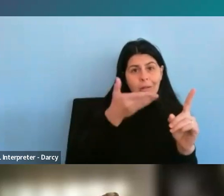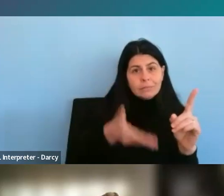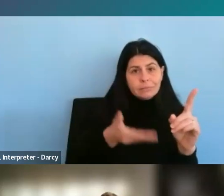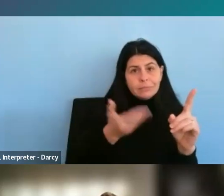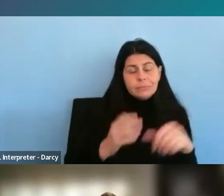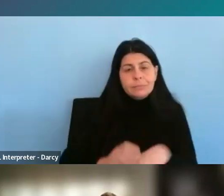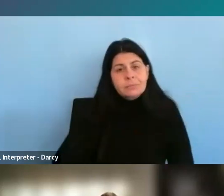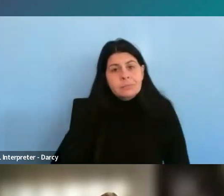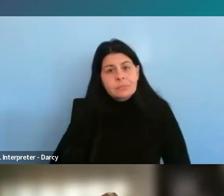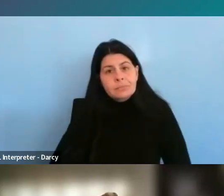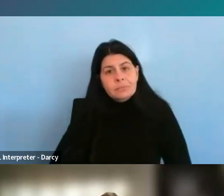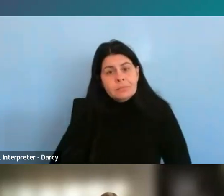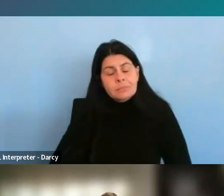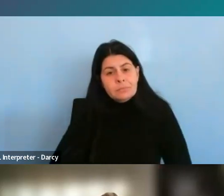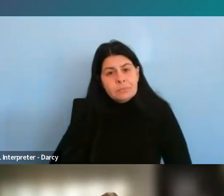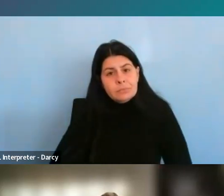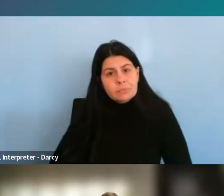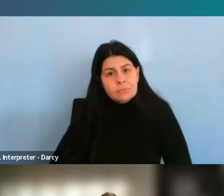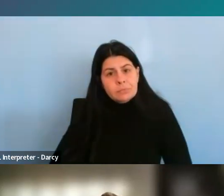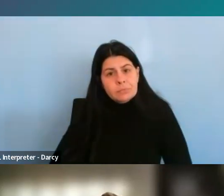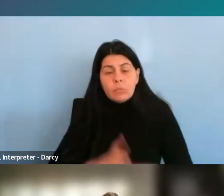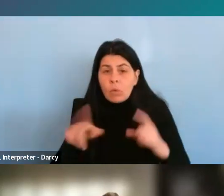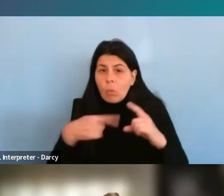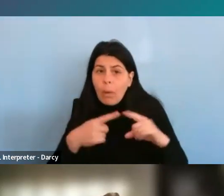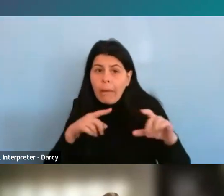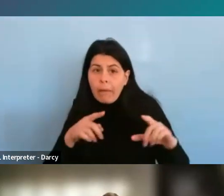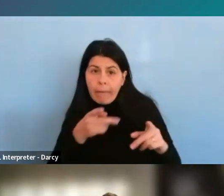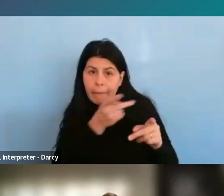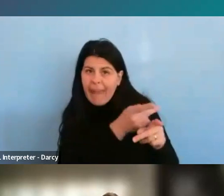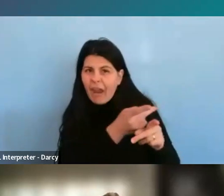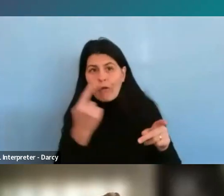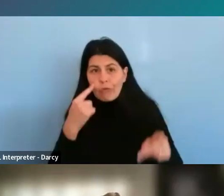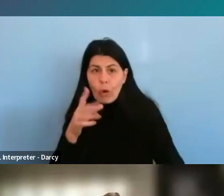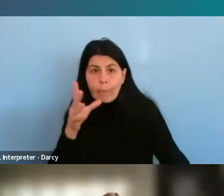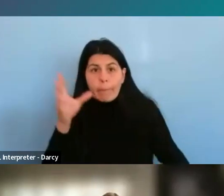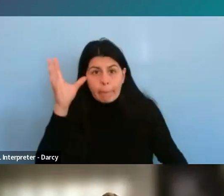someone. When you care for your parent,